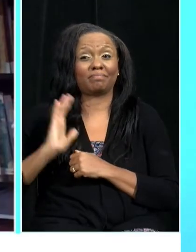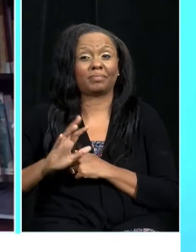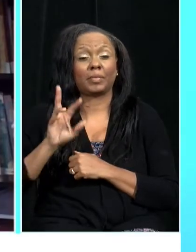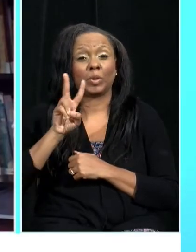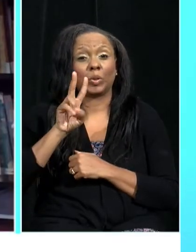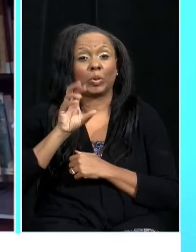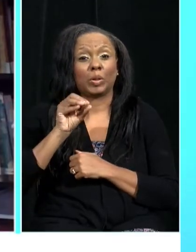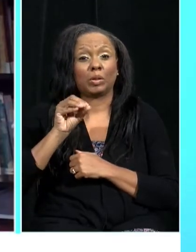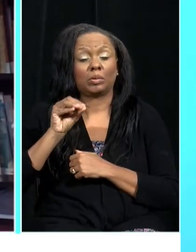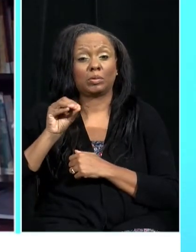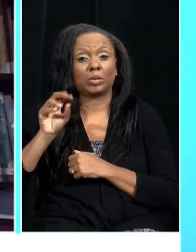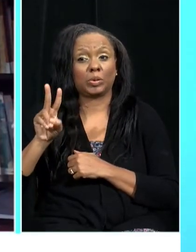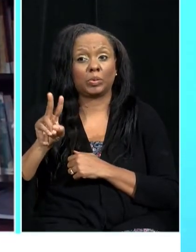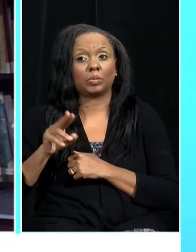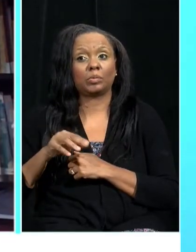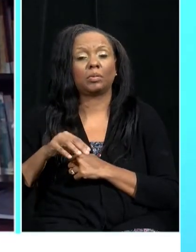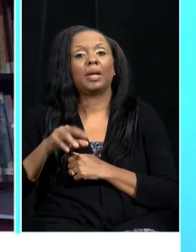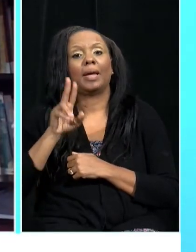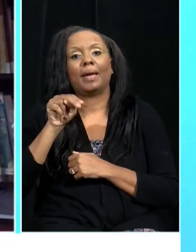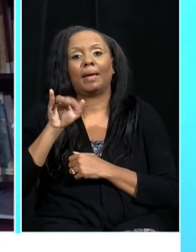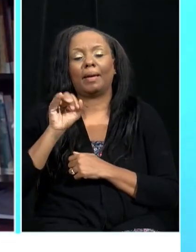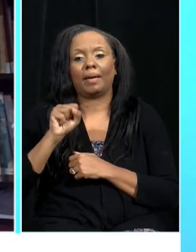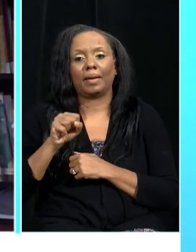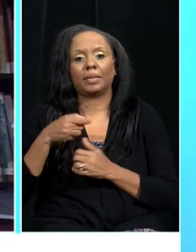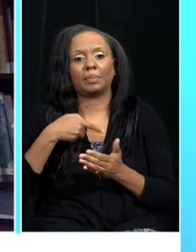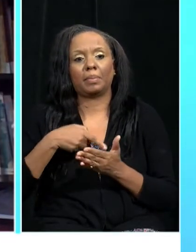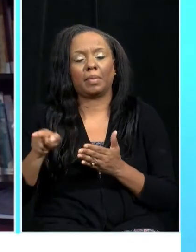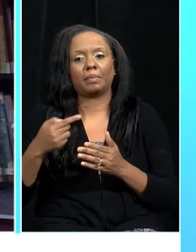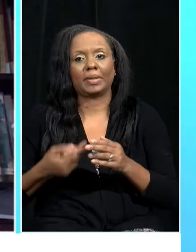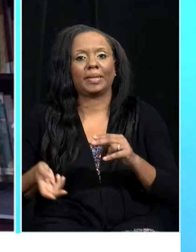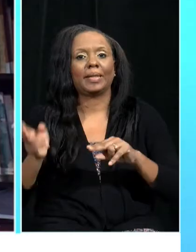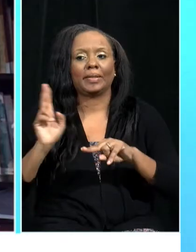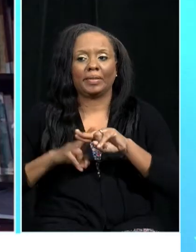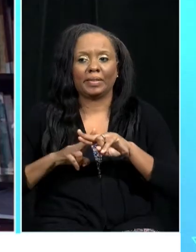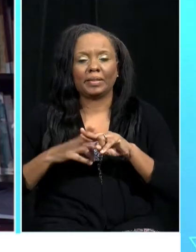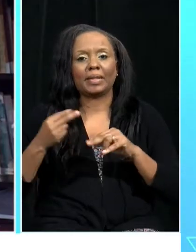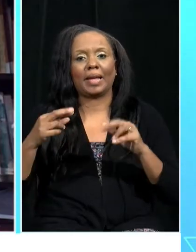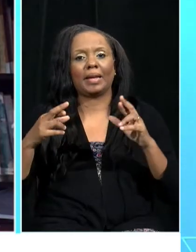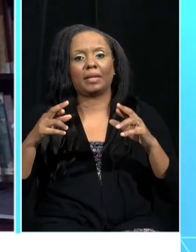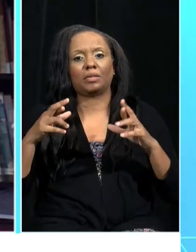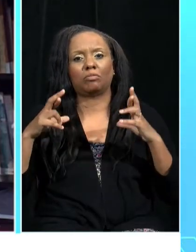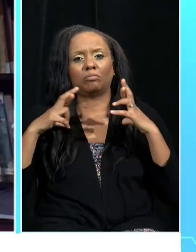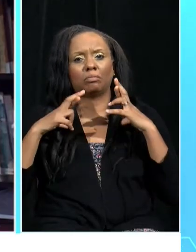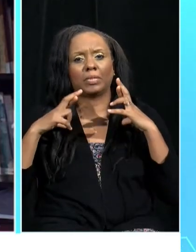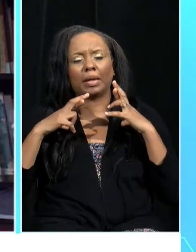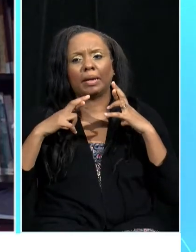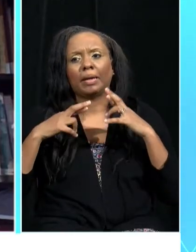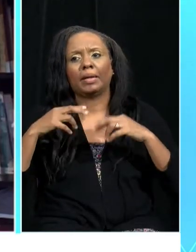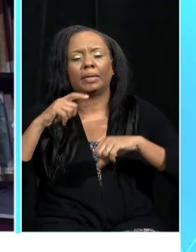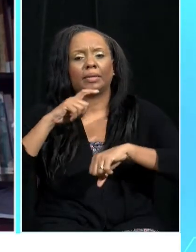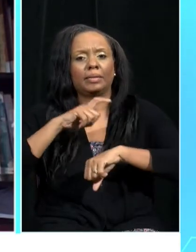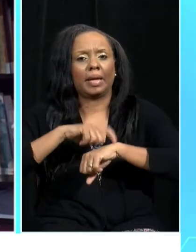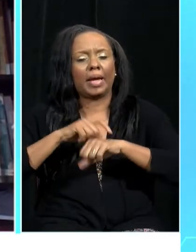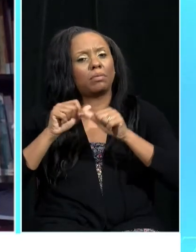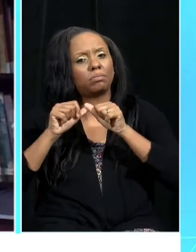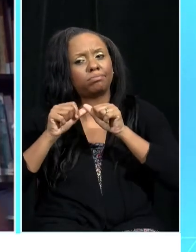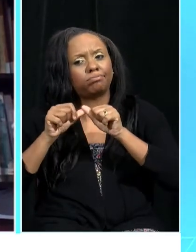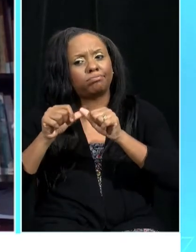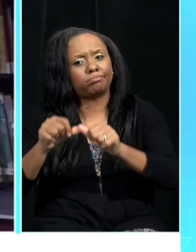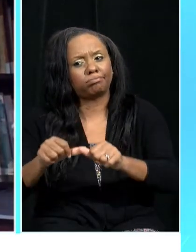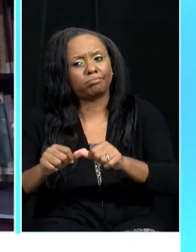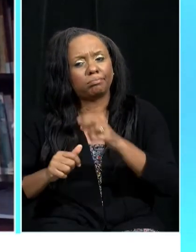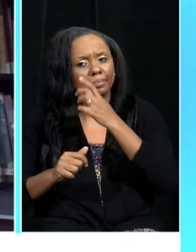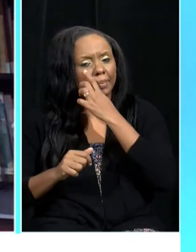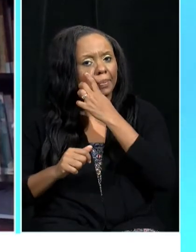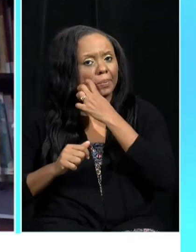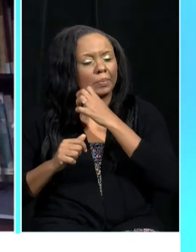NIS contributions were increased and retirement periods were extended. In